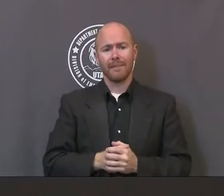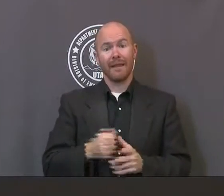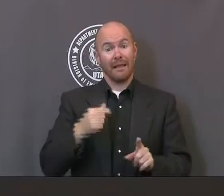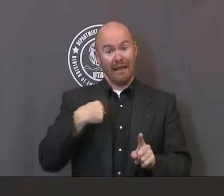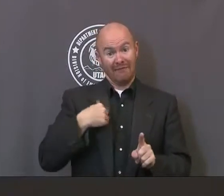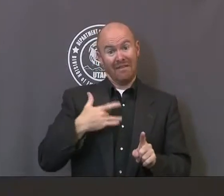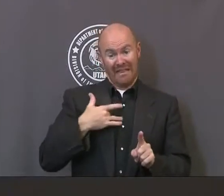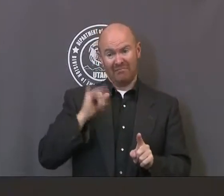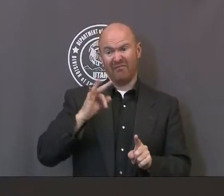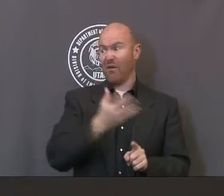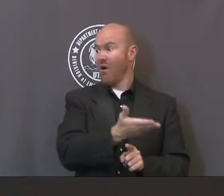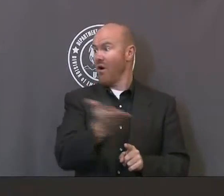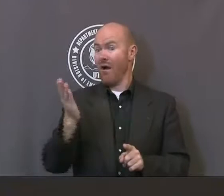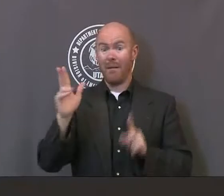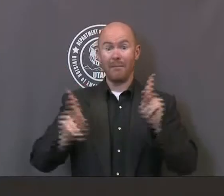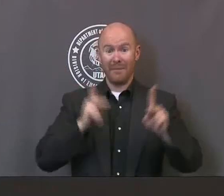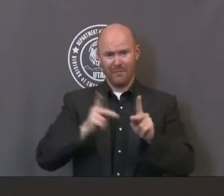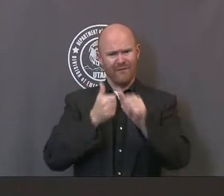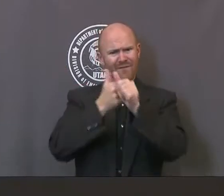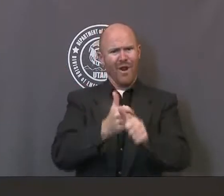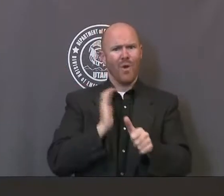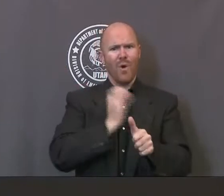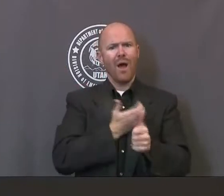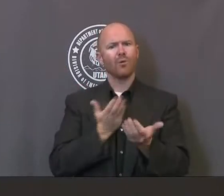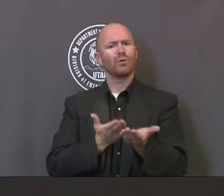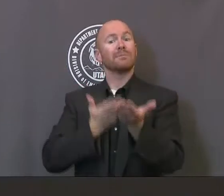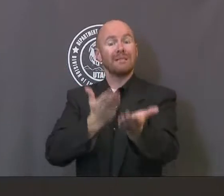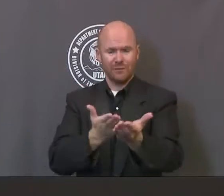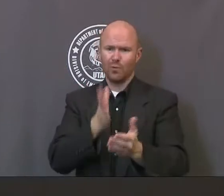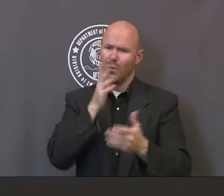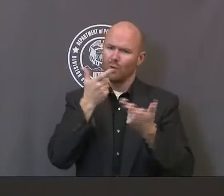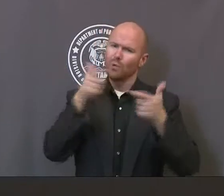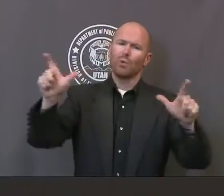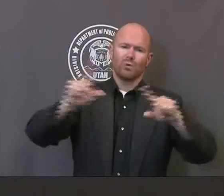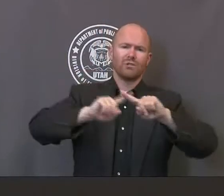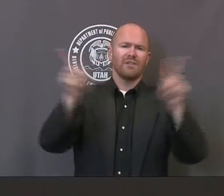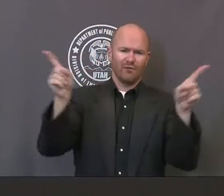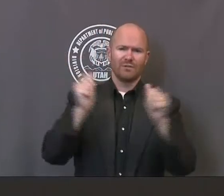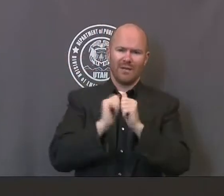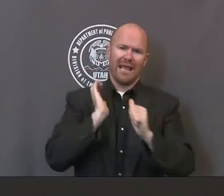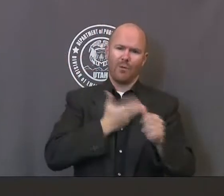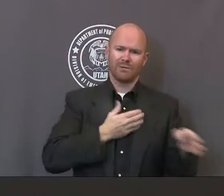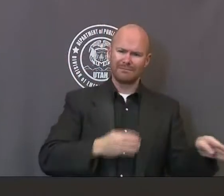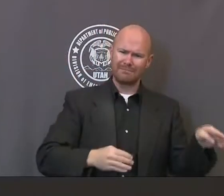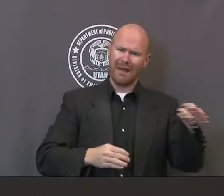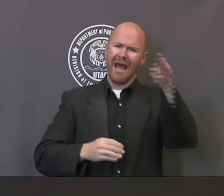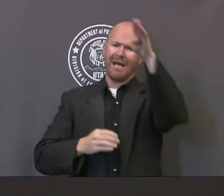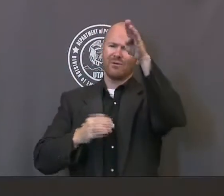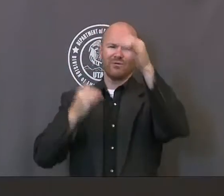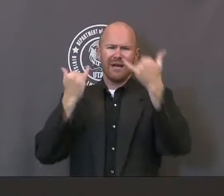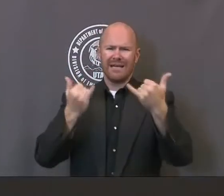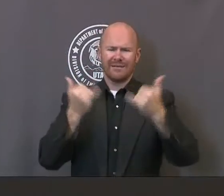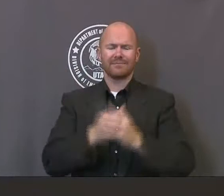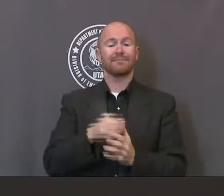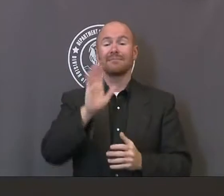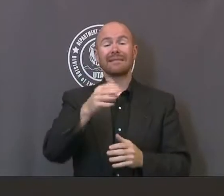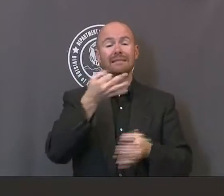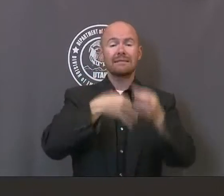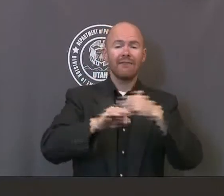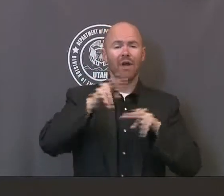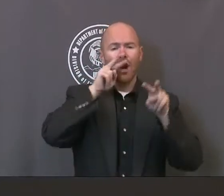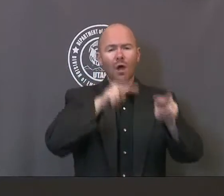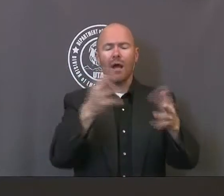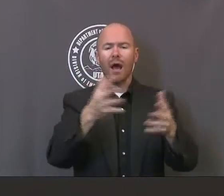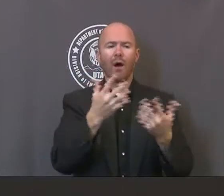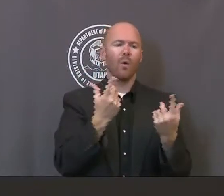them collectively, they'll make a big difference. So rather than focusing all the what to do's and what not to do's, we're focusing on